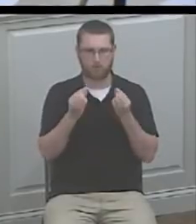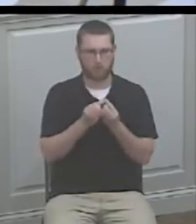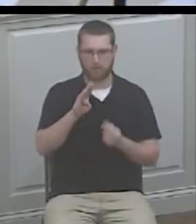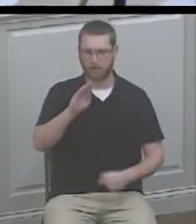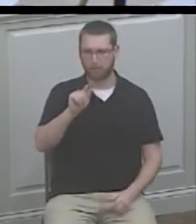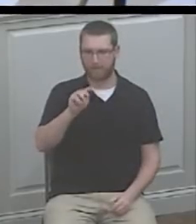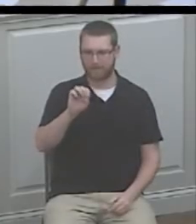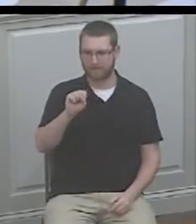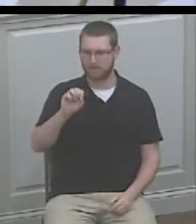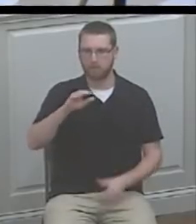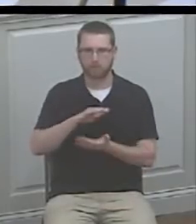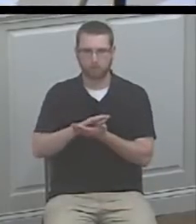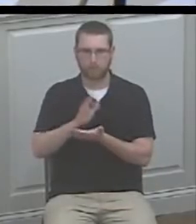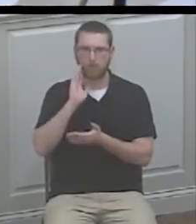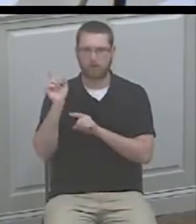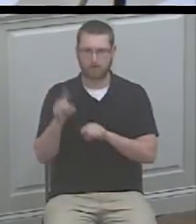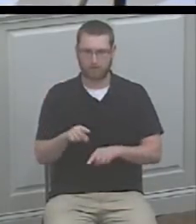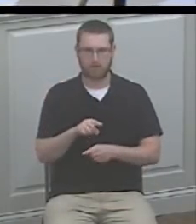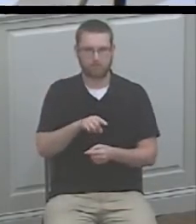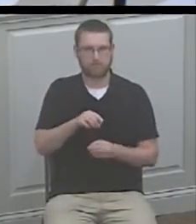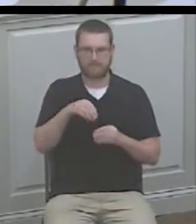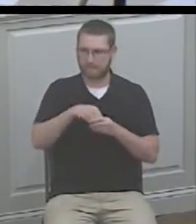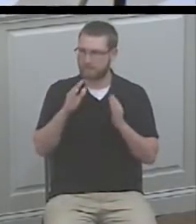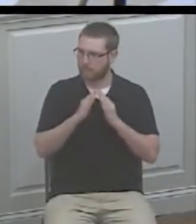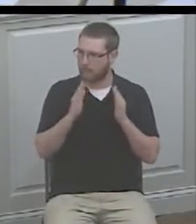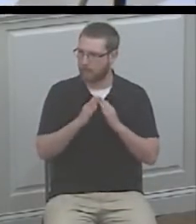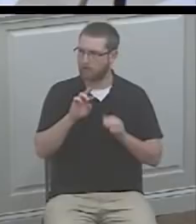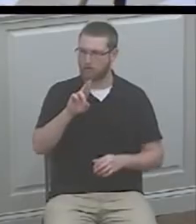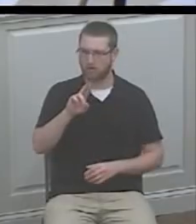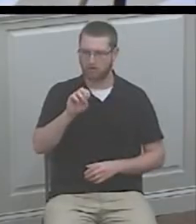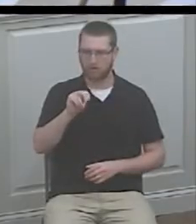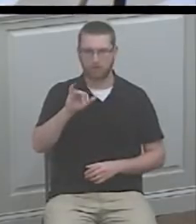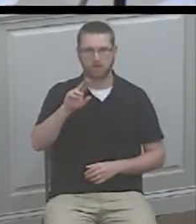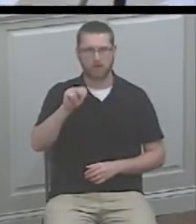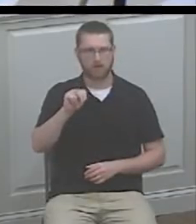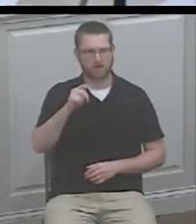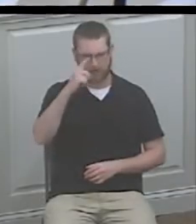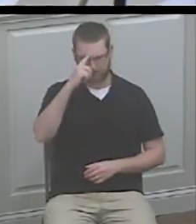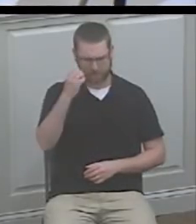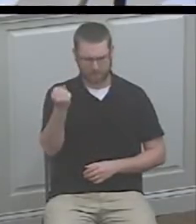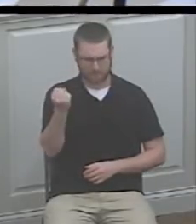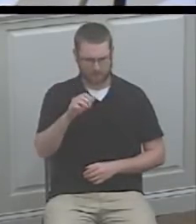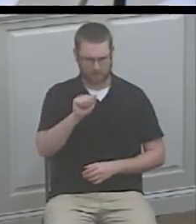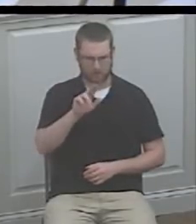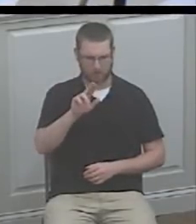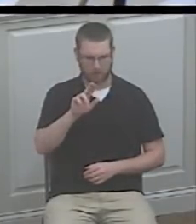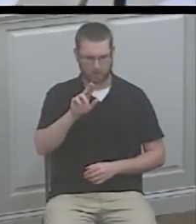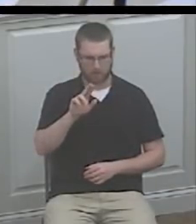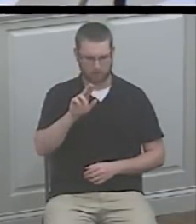is planning to be in town for an alumni reunion on, Saturday, August the